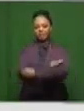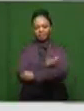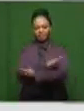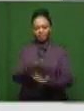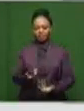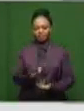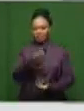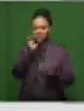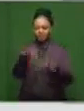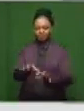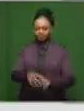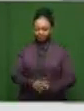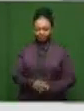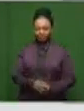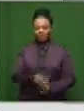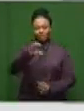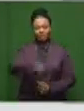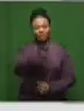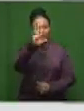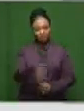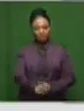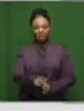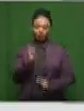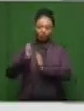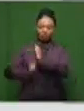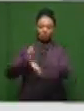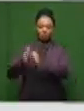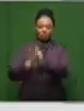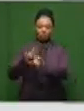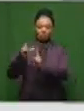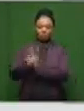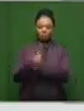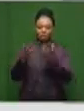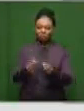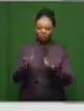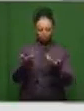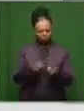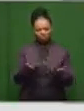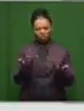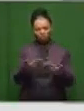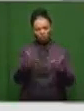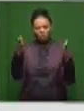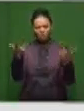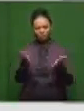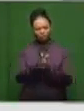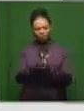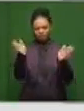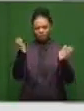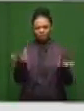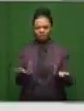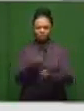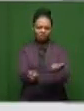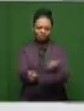enforce it. South Africa has a tradition of being very open to vaccines. We have high coverage of our